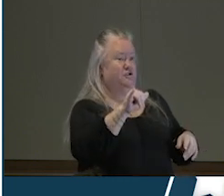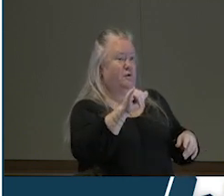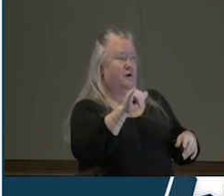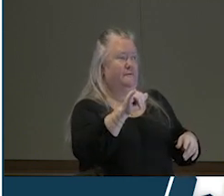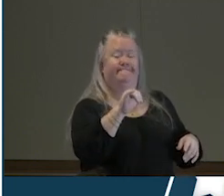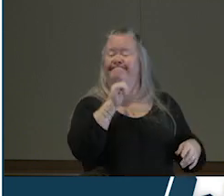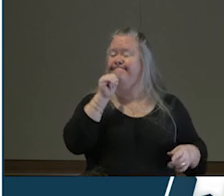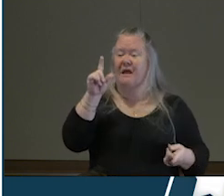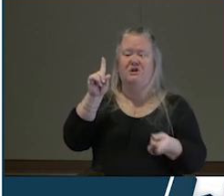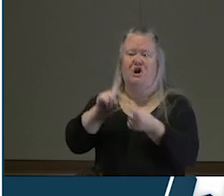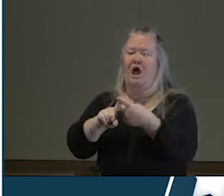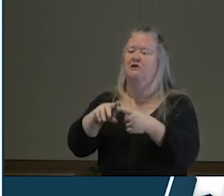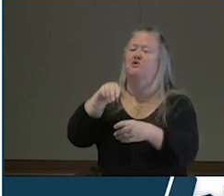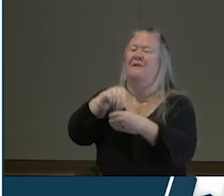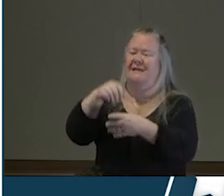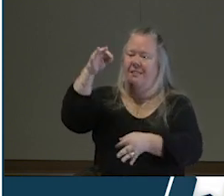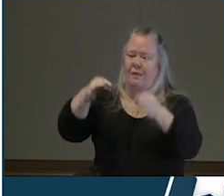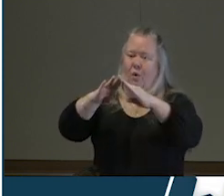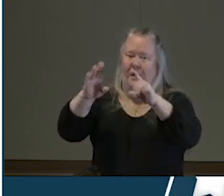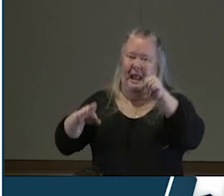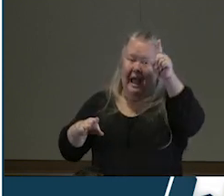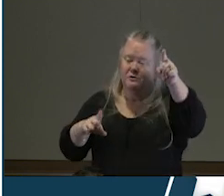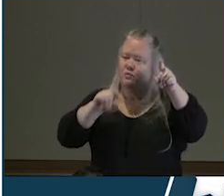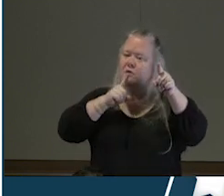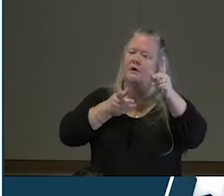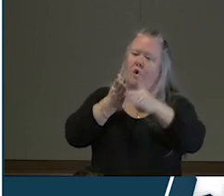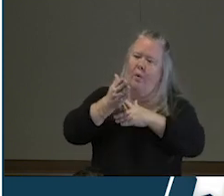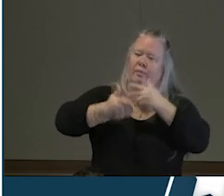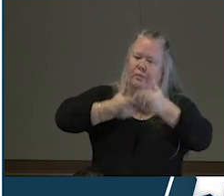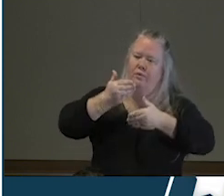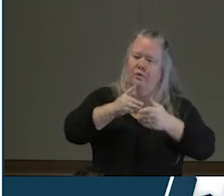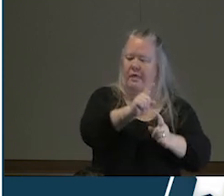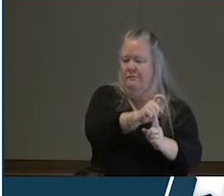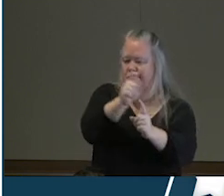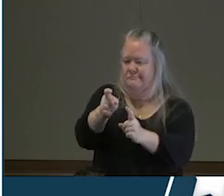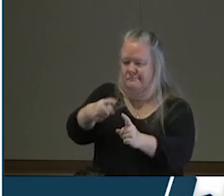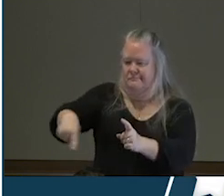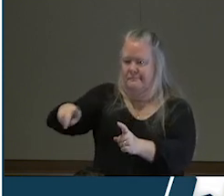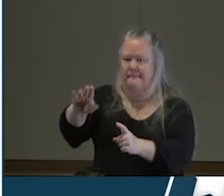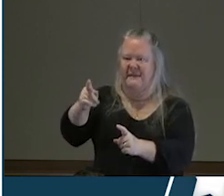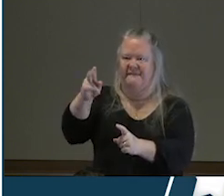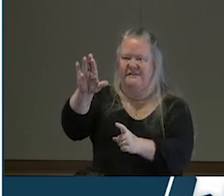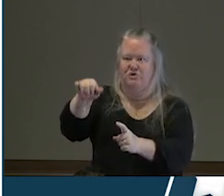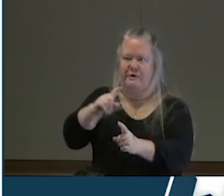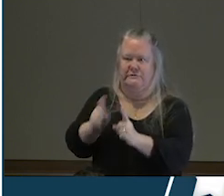Not until it's in the courthouse, literally going to the beneficiaries, are you going to get notice.